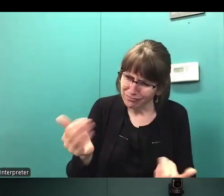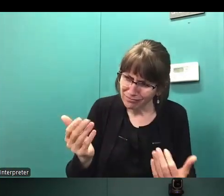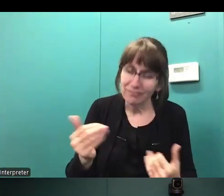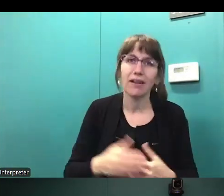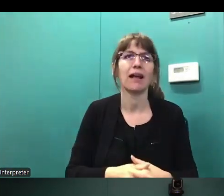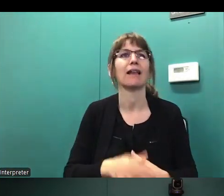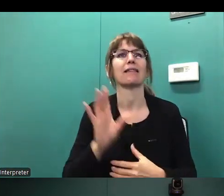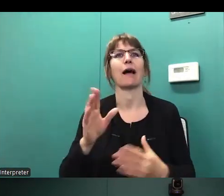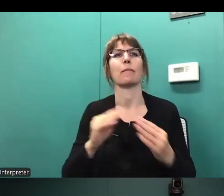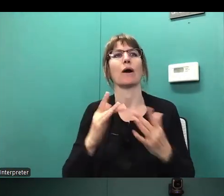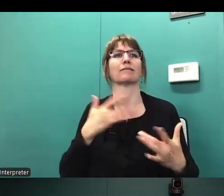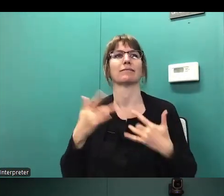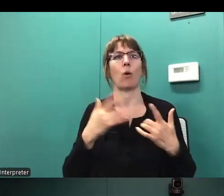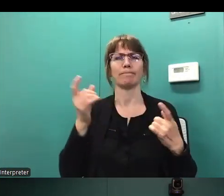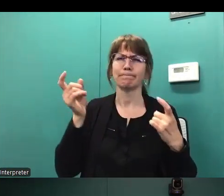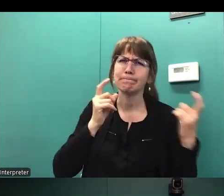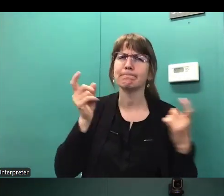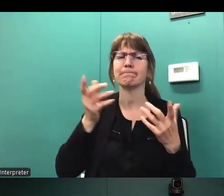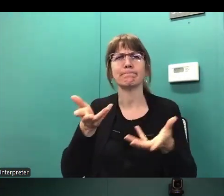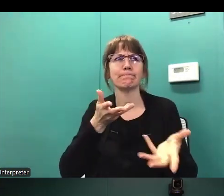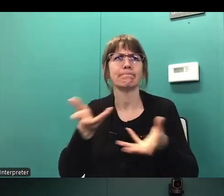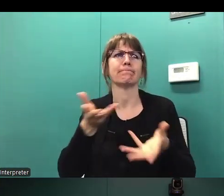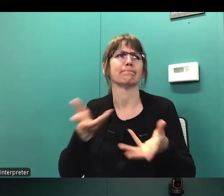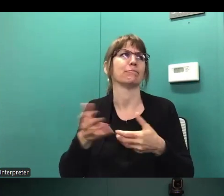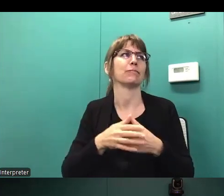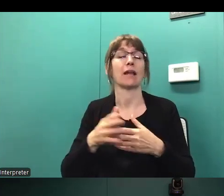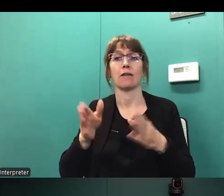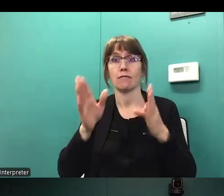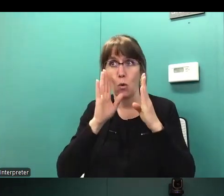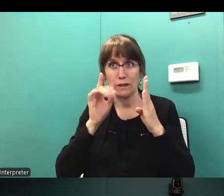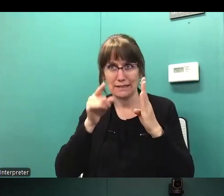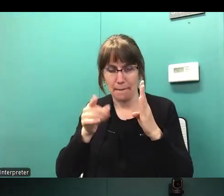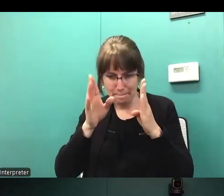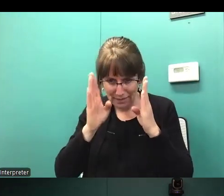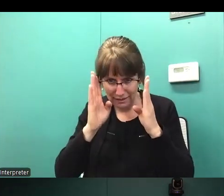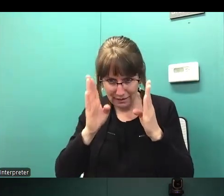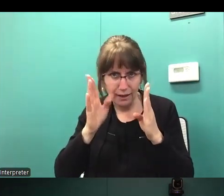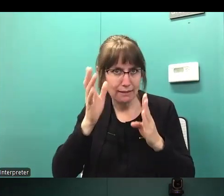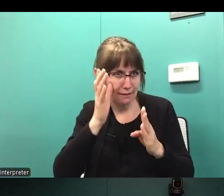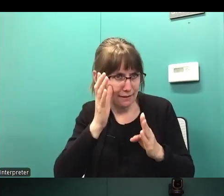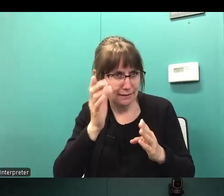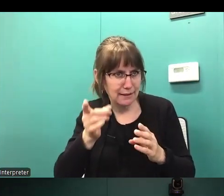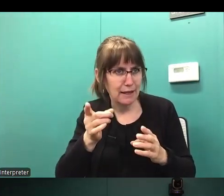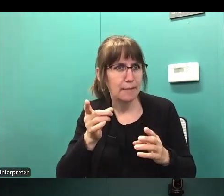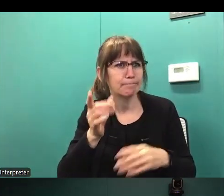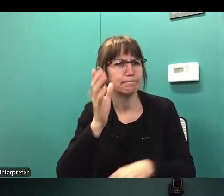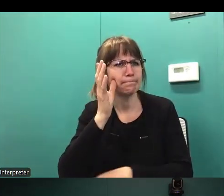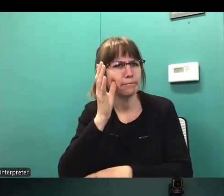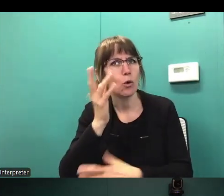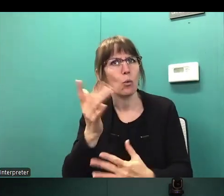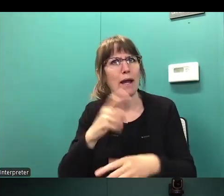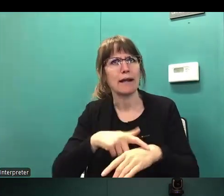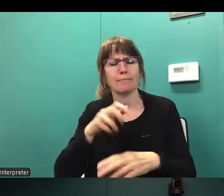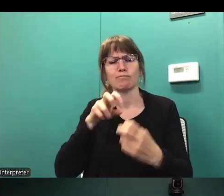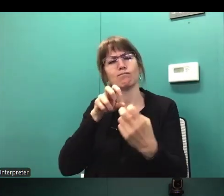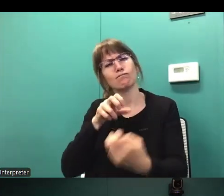and comfortable to respond. Focus on the child, listen to what they're saying. Let them, we just need to use that wait time, sitting